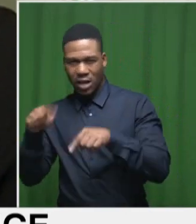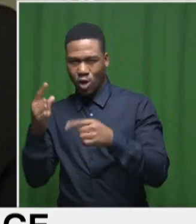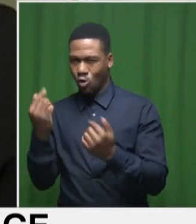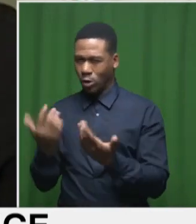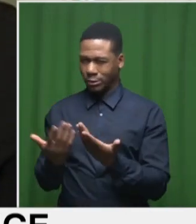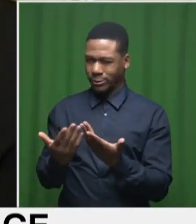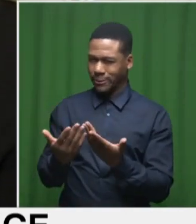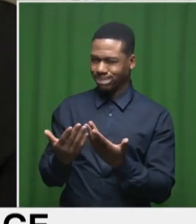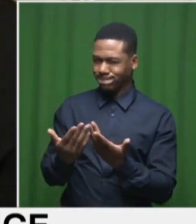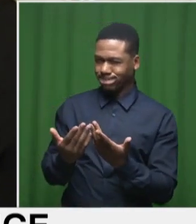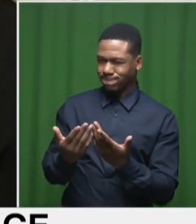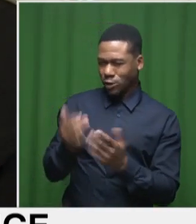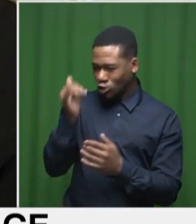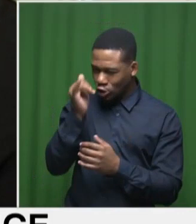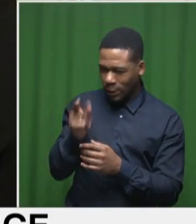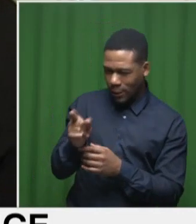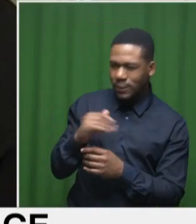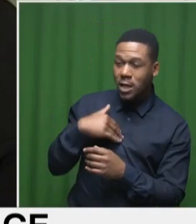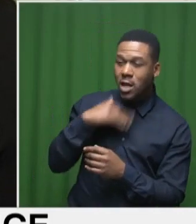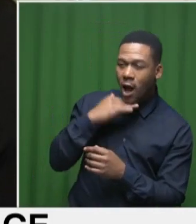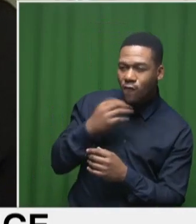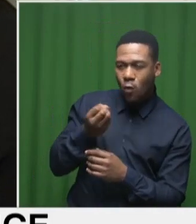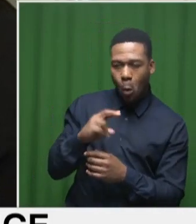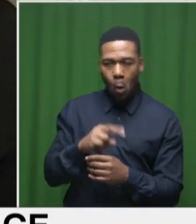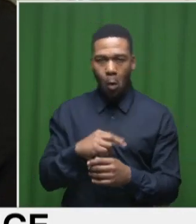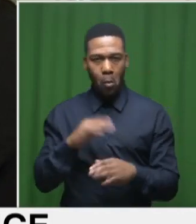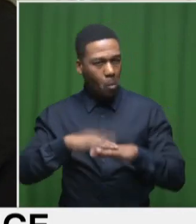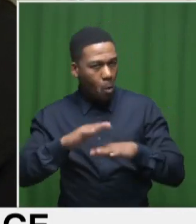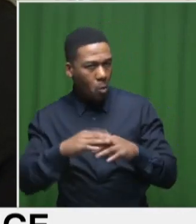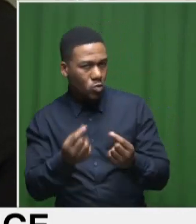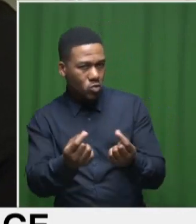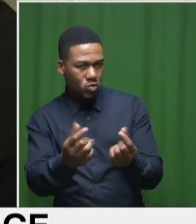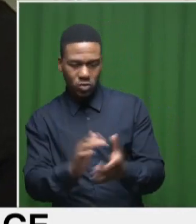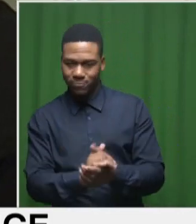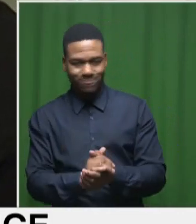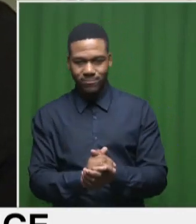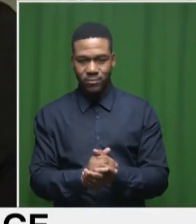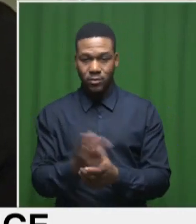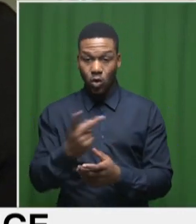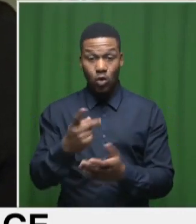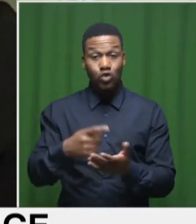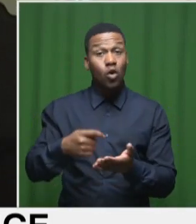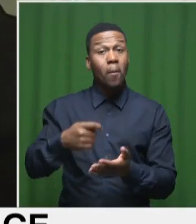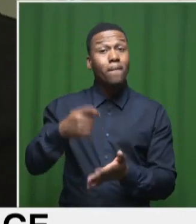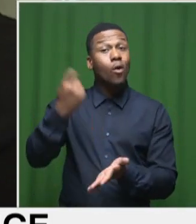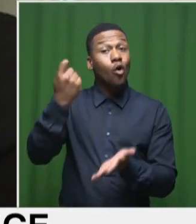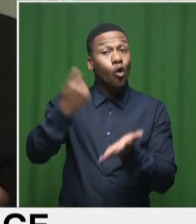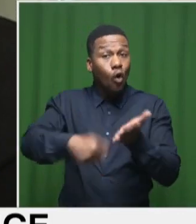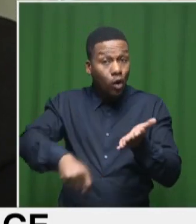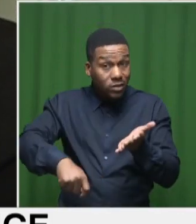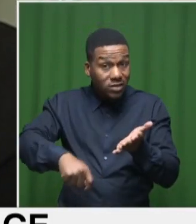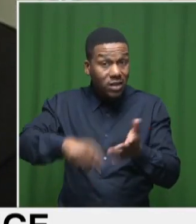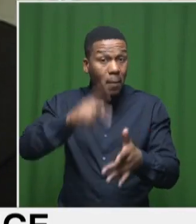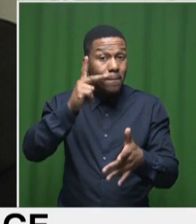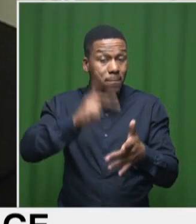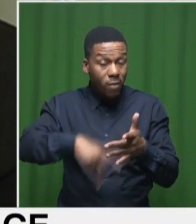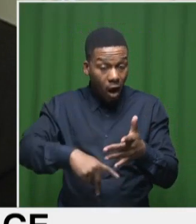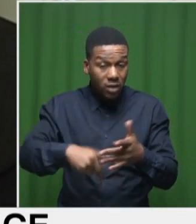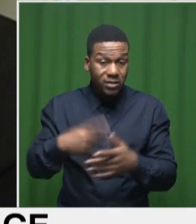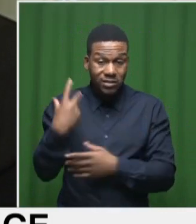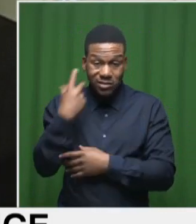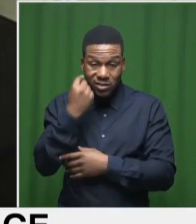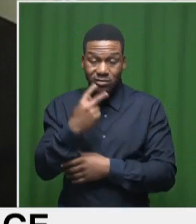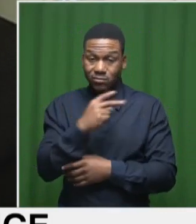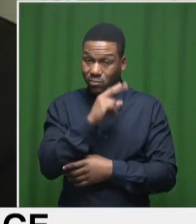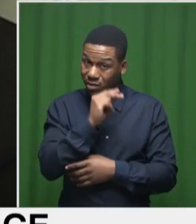that we want you to look out for. Obviously, if you go somewhere and the price of the treatment is completely ridiculously lower than everywhere